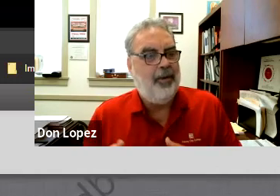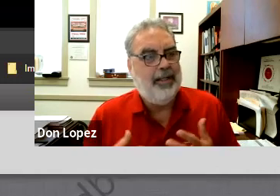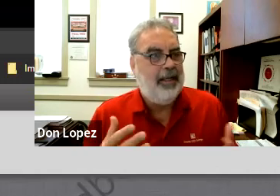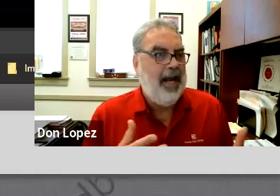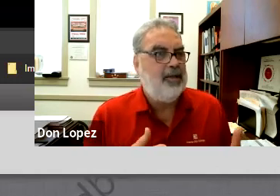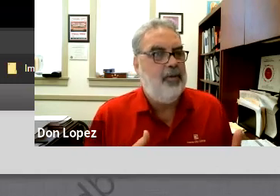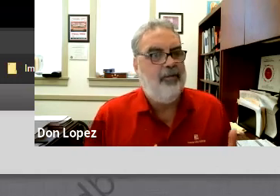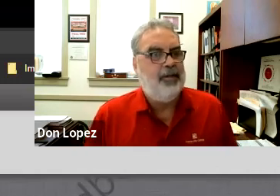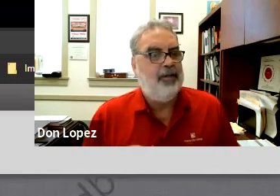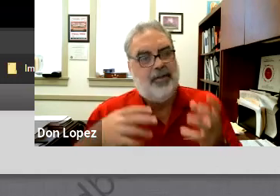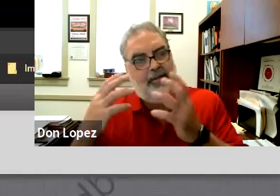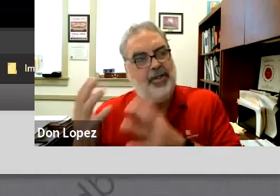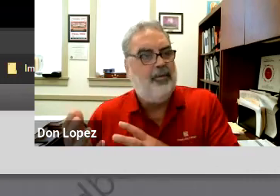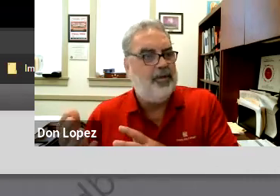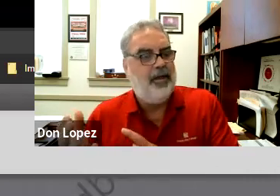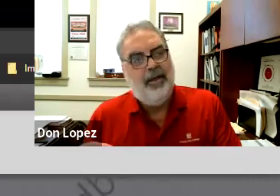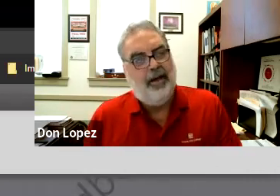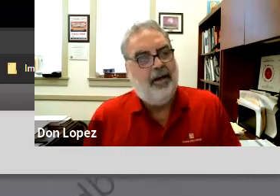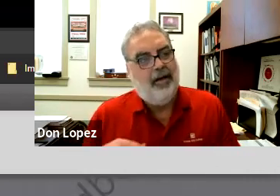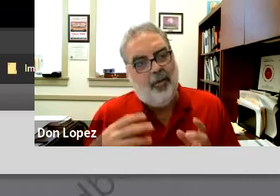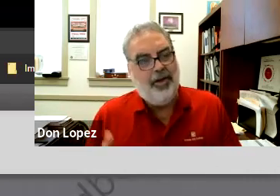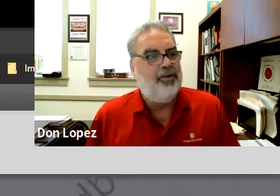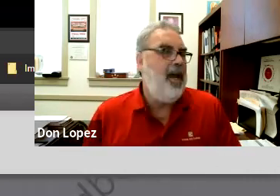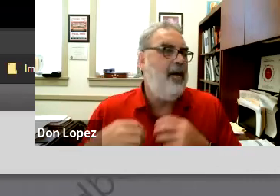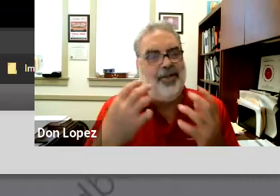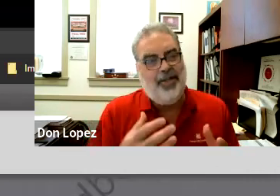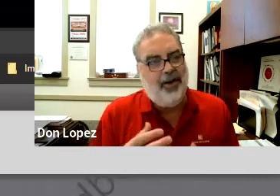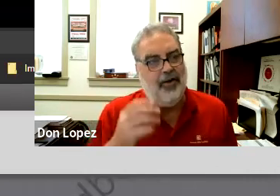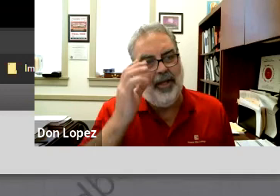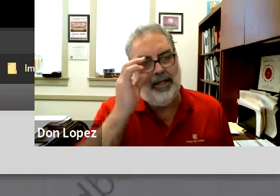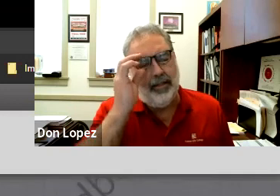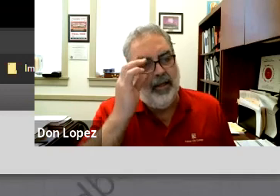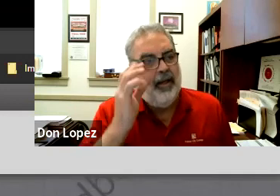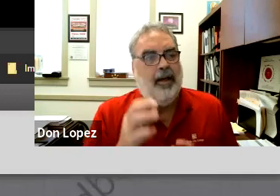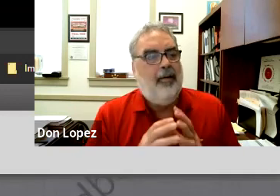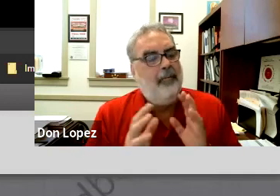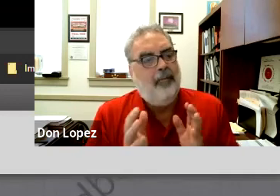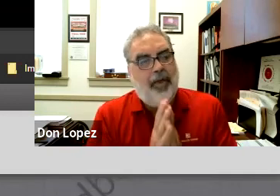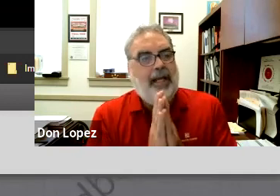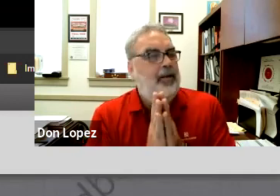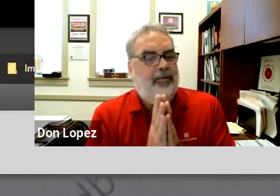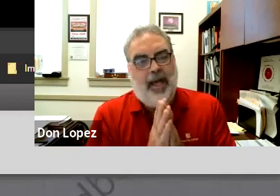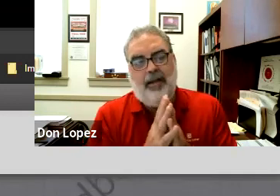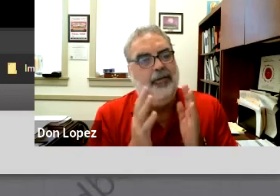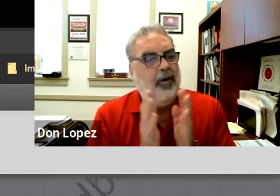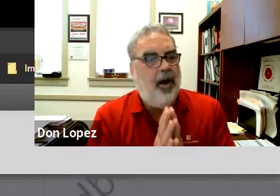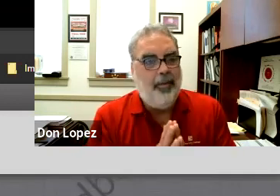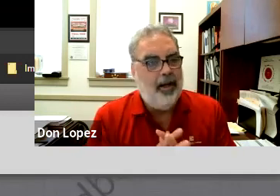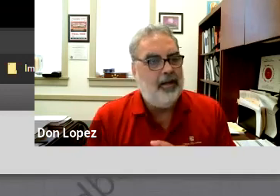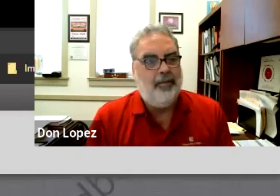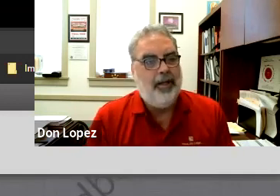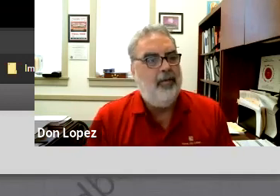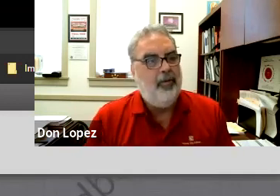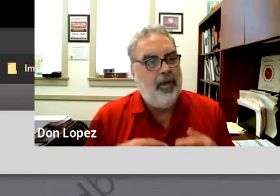helped out with like the dance one, for instance, and she was a 1-year temp and she did all of this. Thank you for